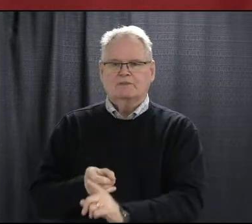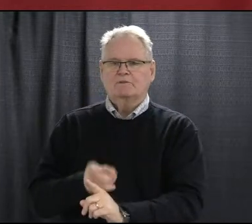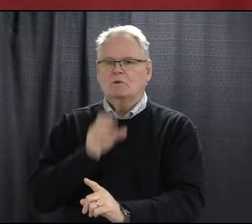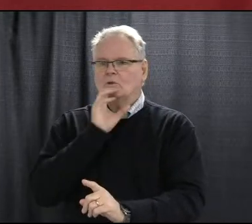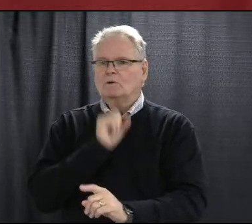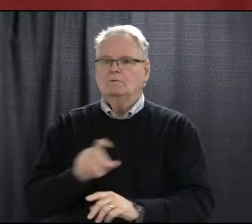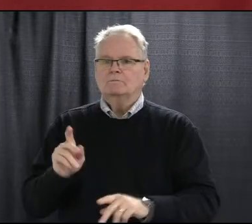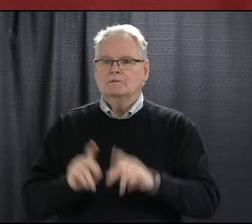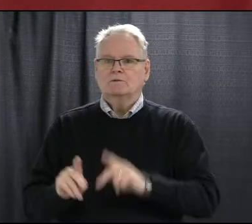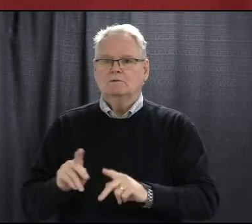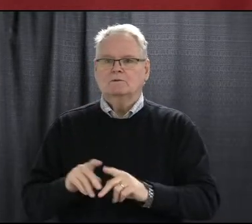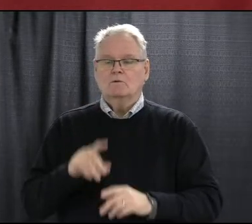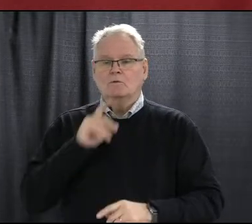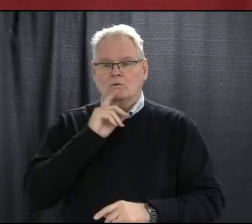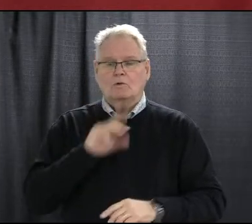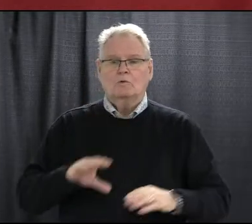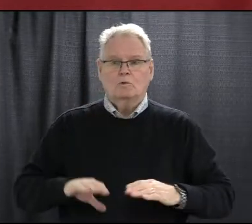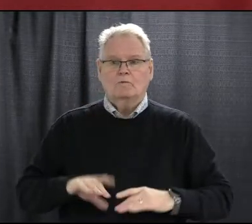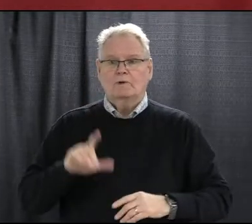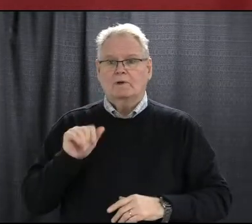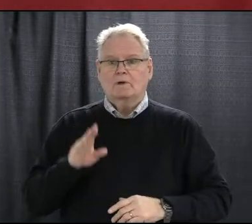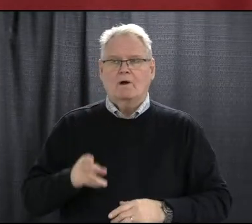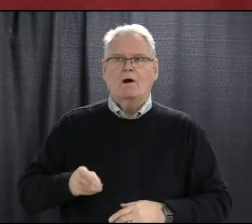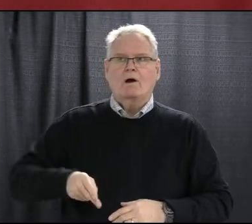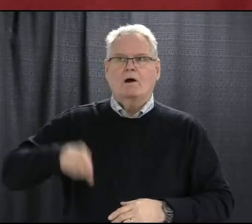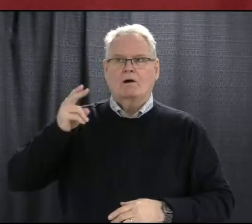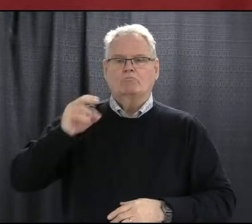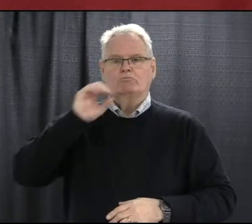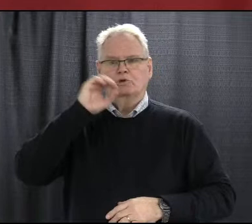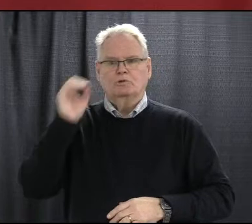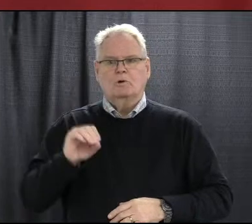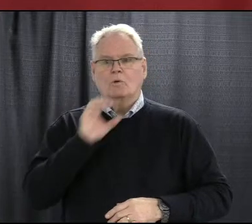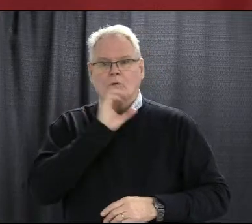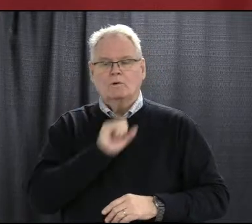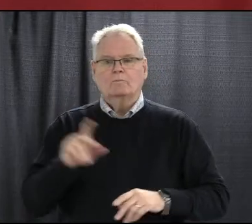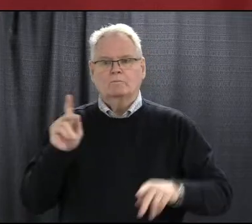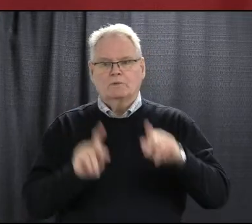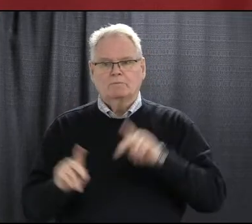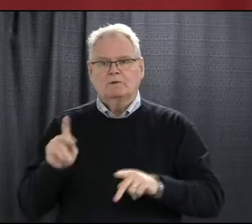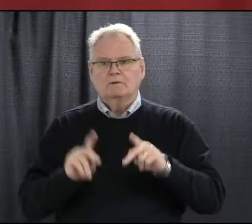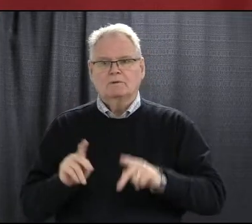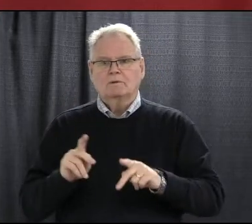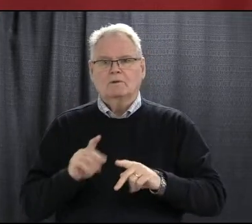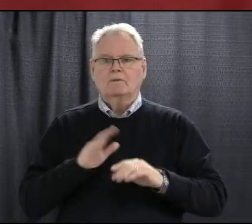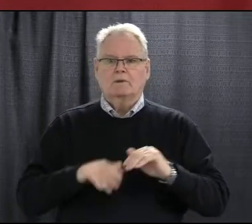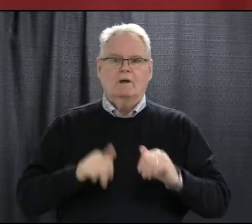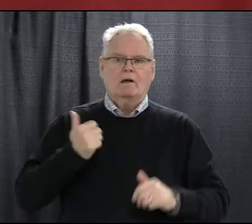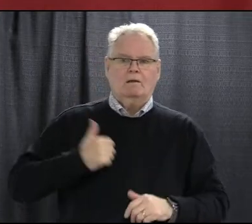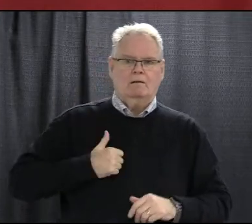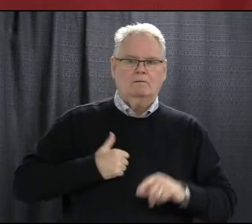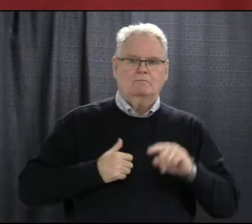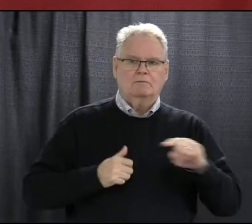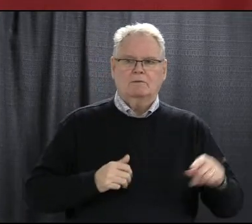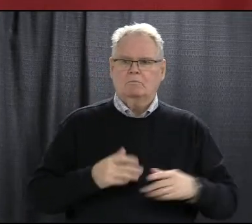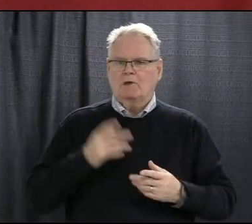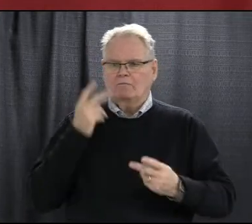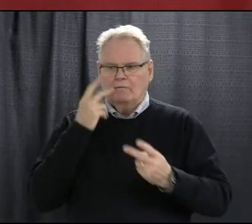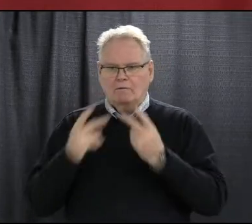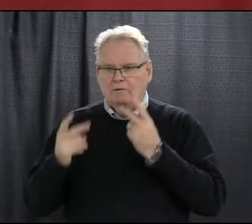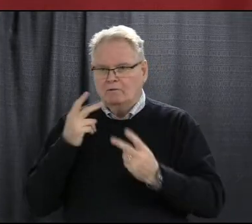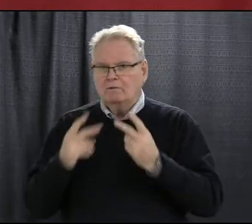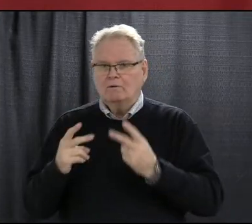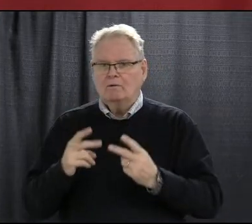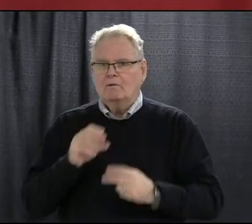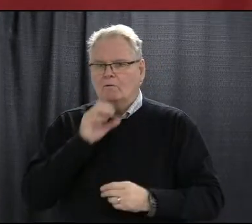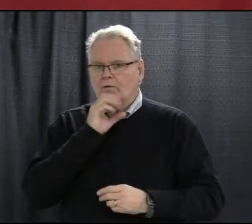and that number is only growing. And as a physician, I can confirm that we are seeing older adults in need of more acute care services,